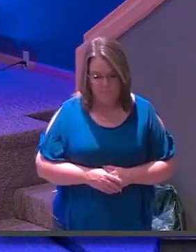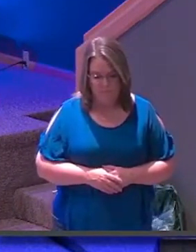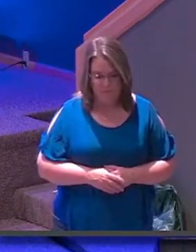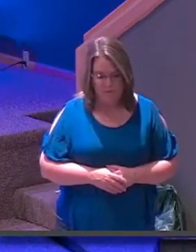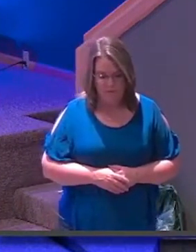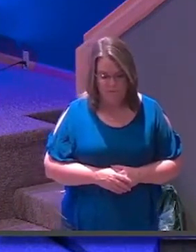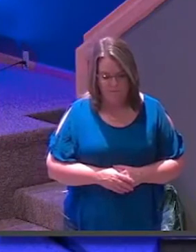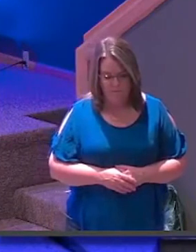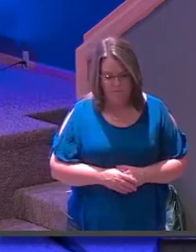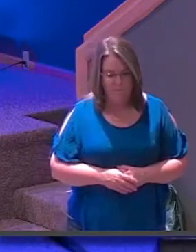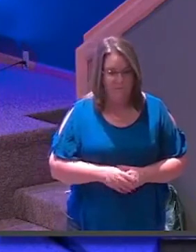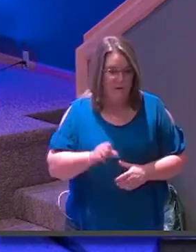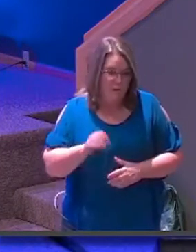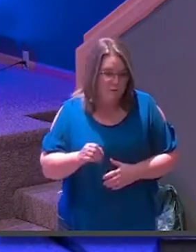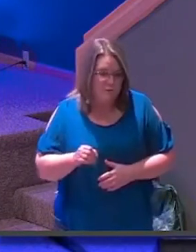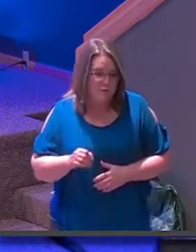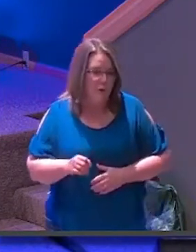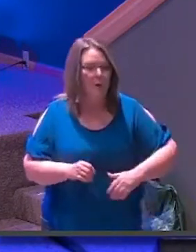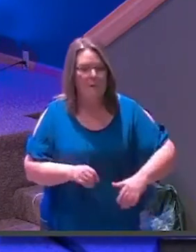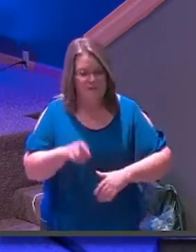So this needs to get in our DNA,